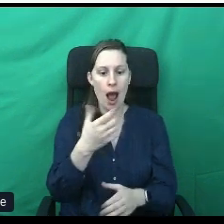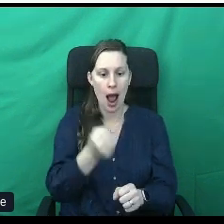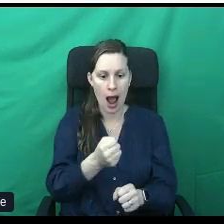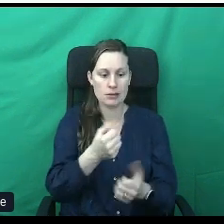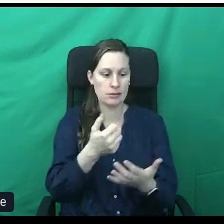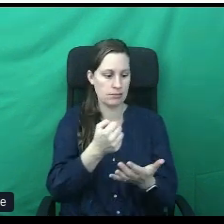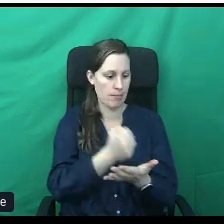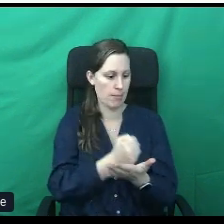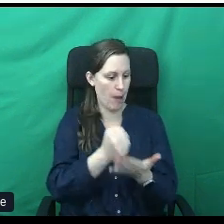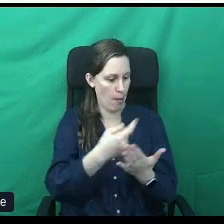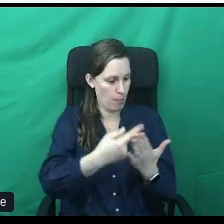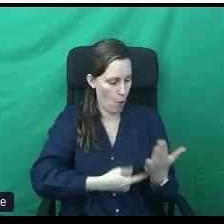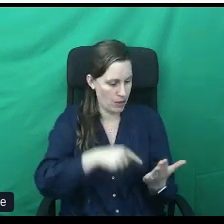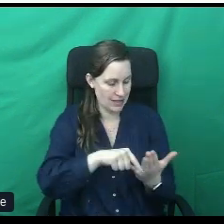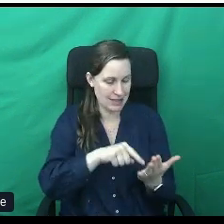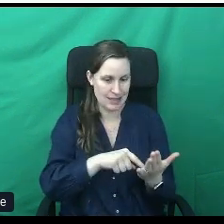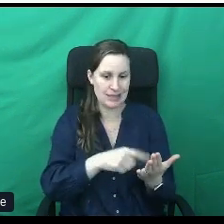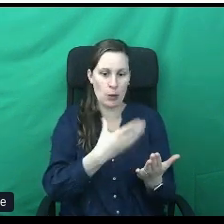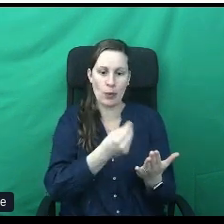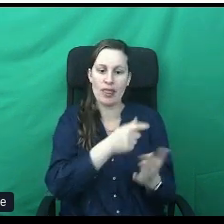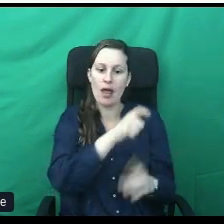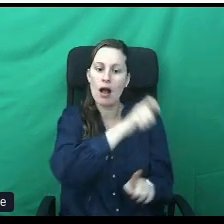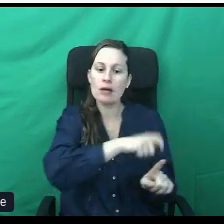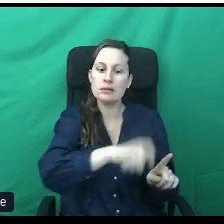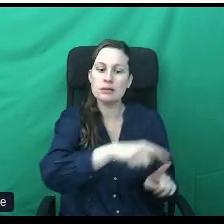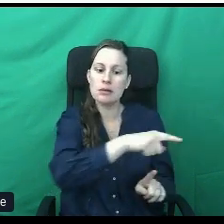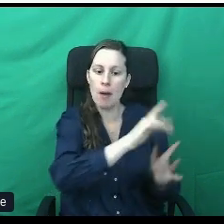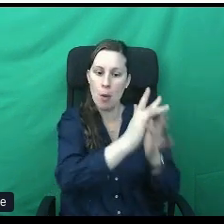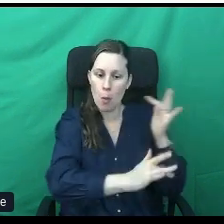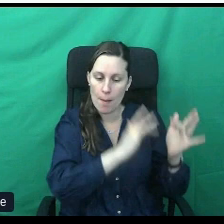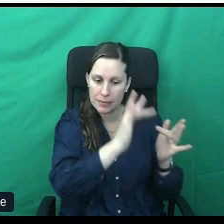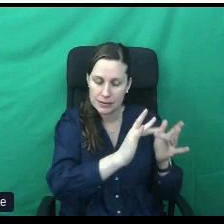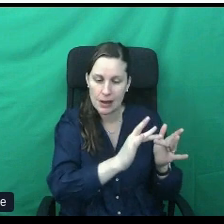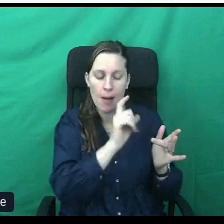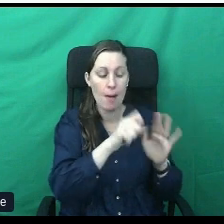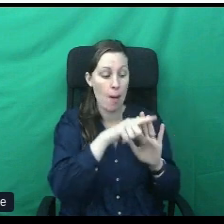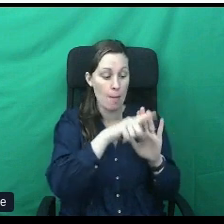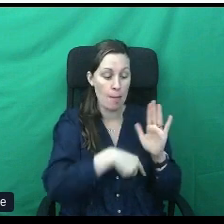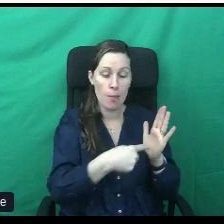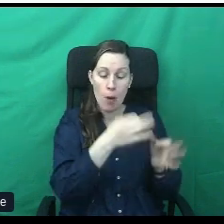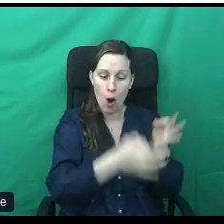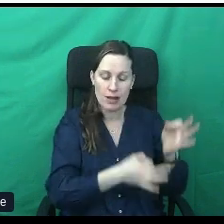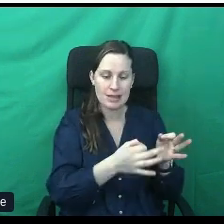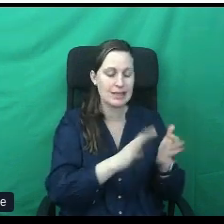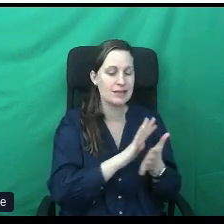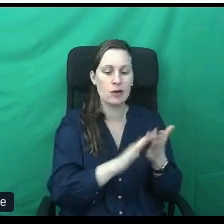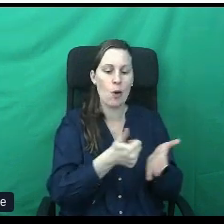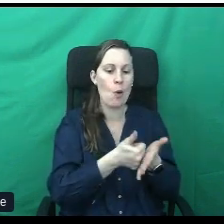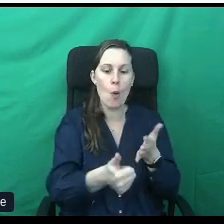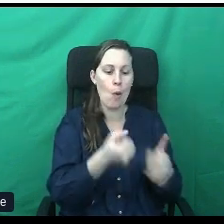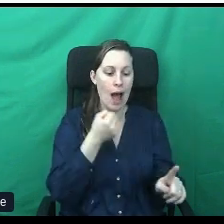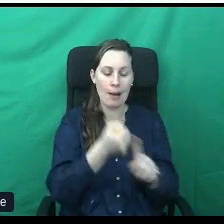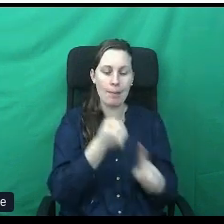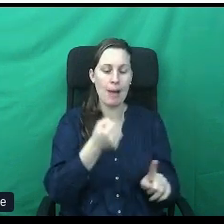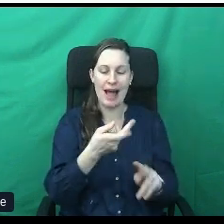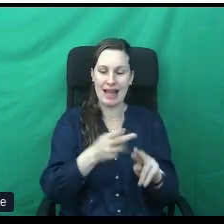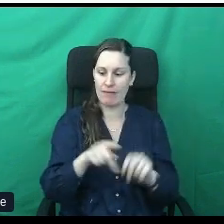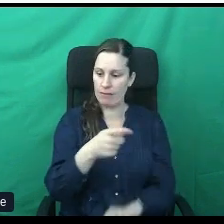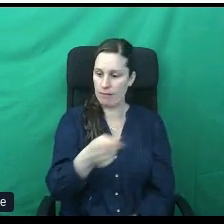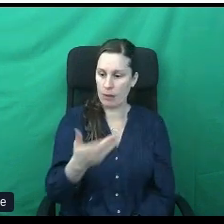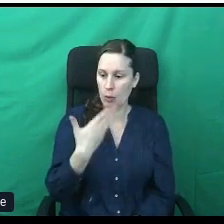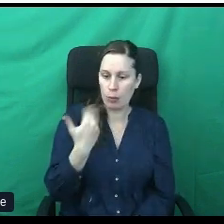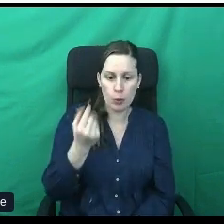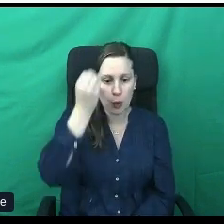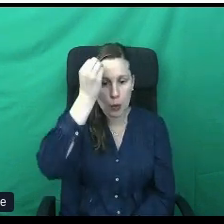we had done previously with our customer websites and apps, but policies are not always impactful when people don't have the knowledge